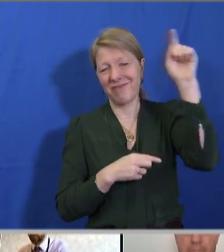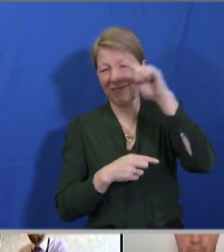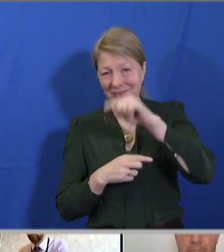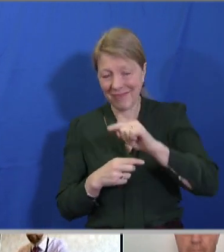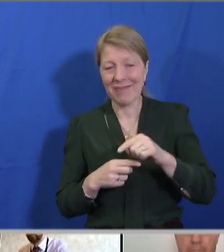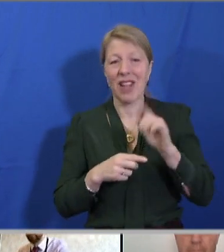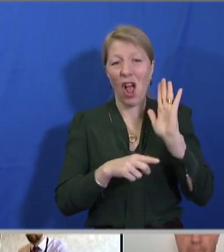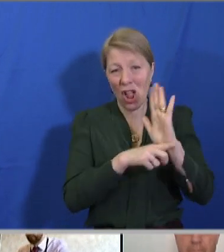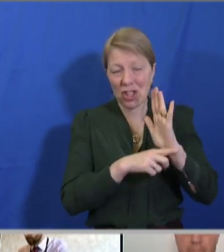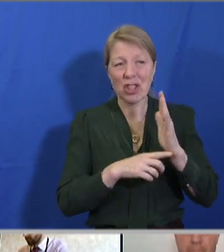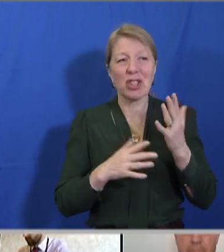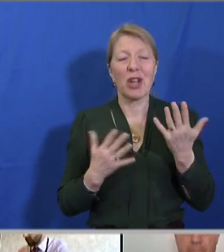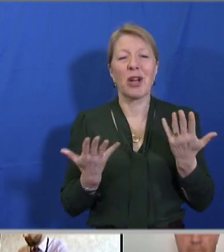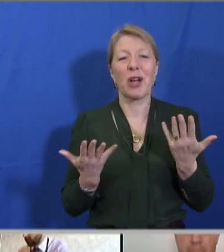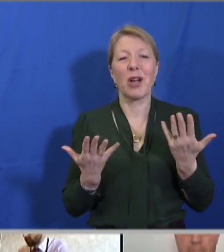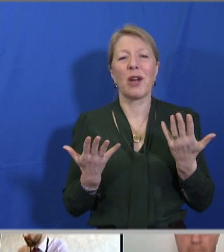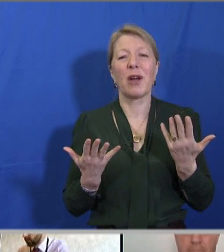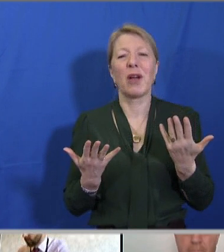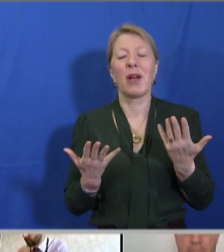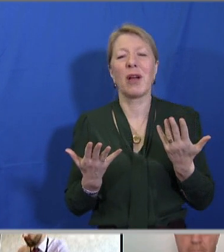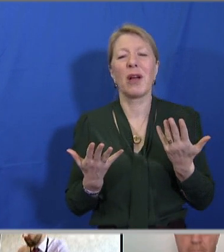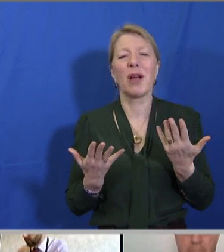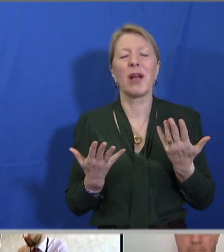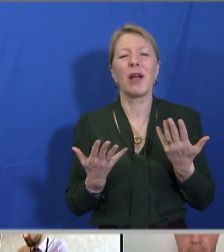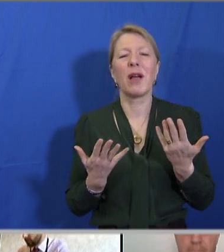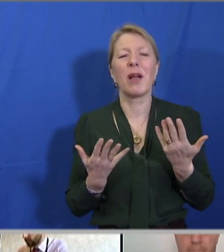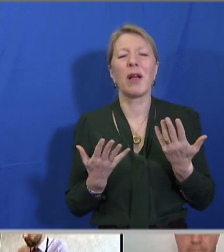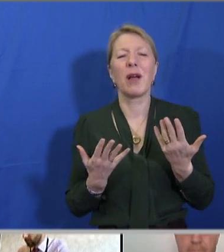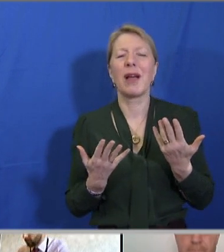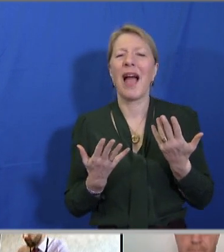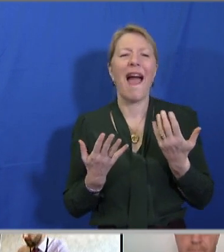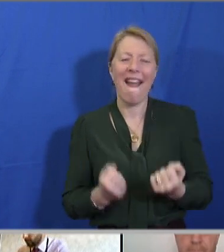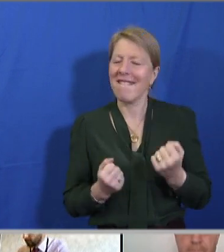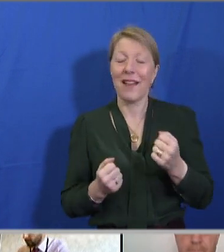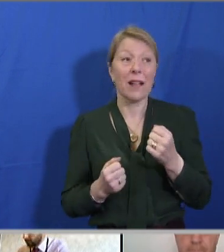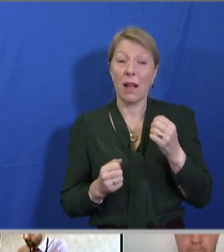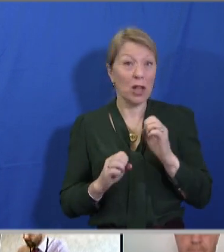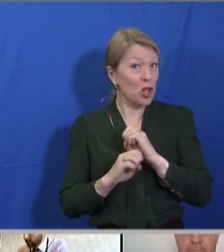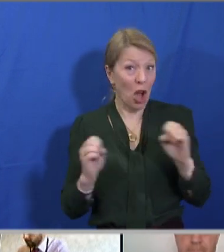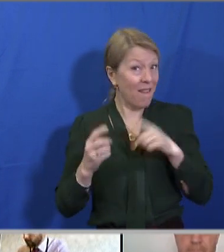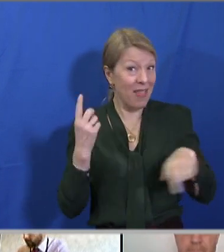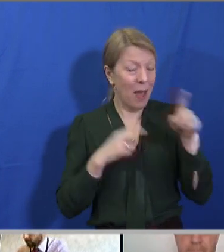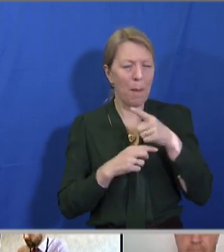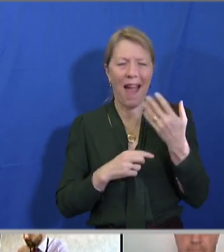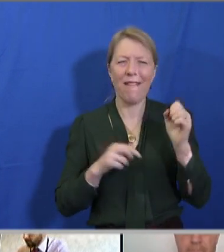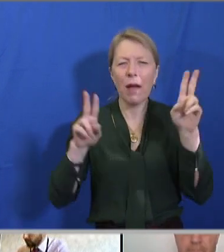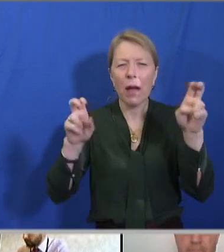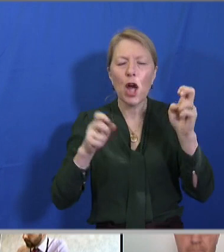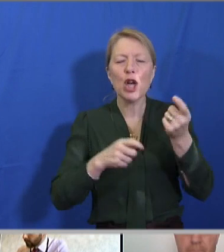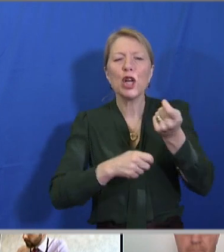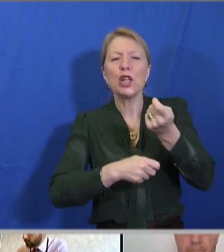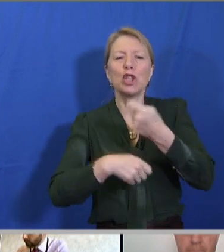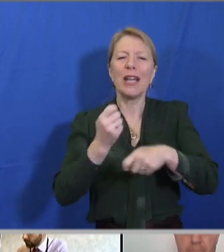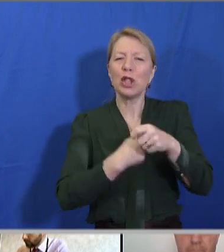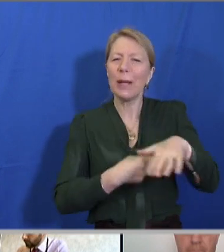Ulster Hospital. So, changing places will be mandatory in certain public buildings in Northern